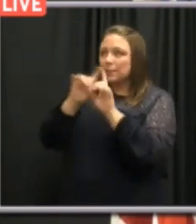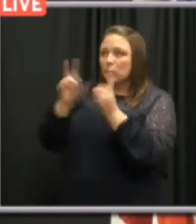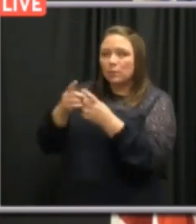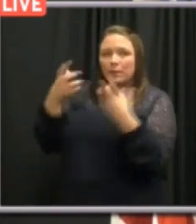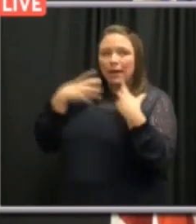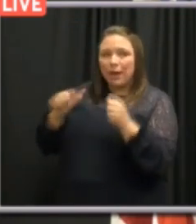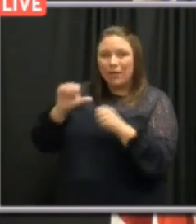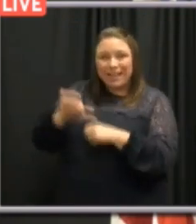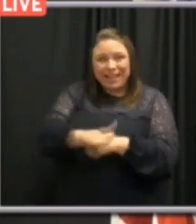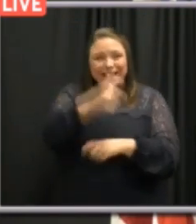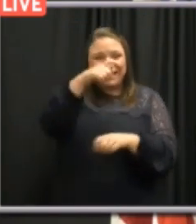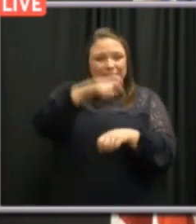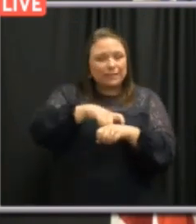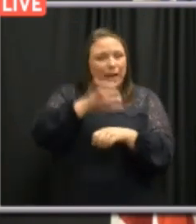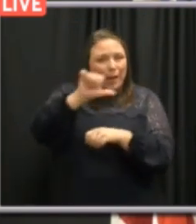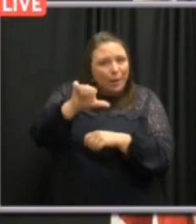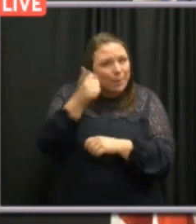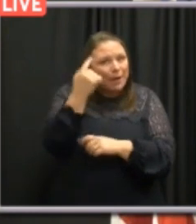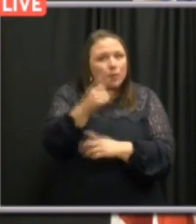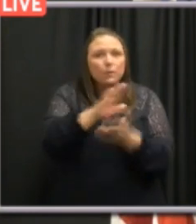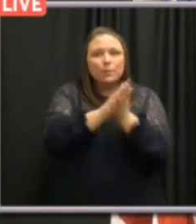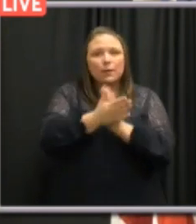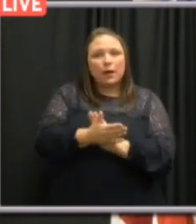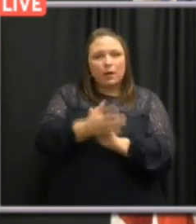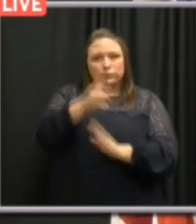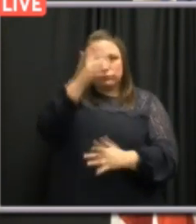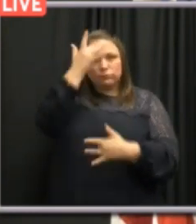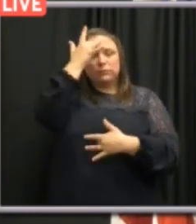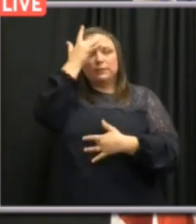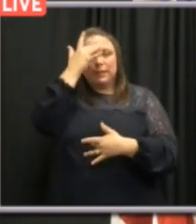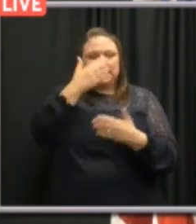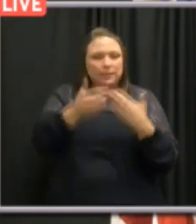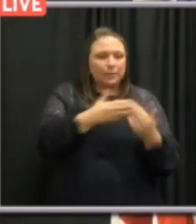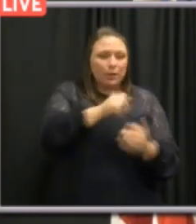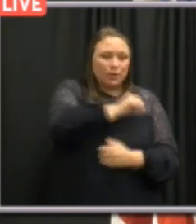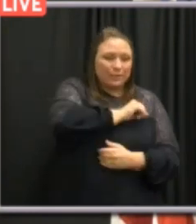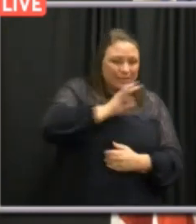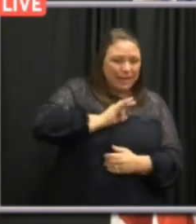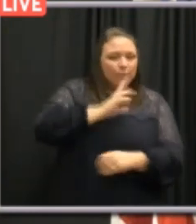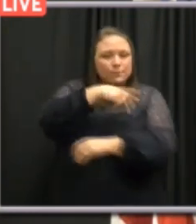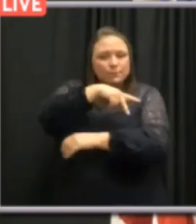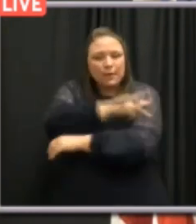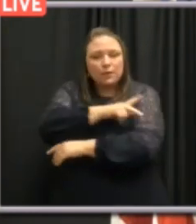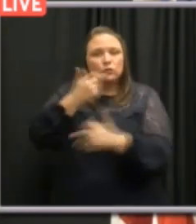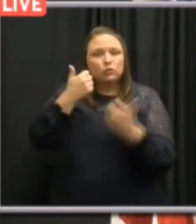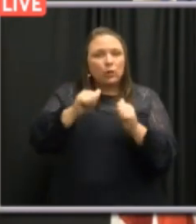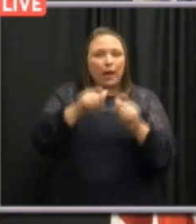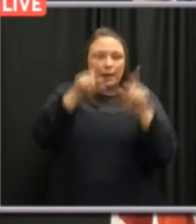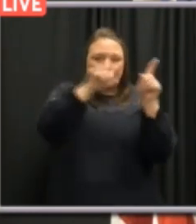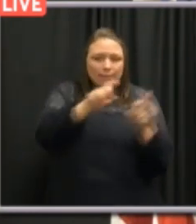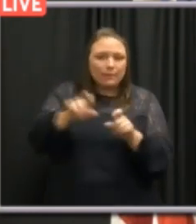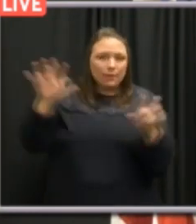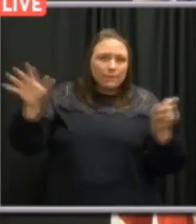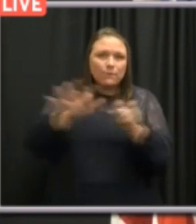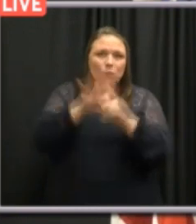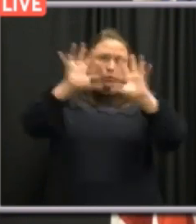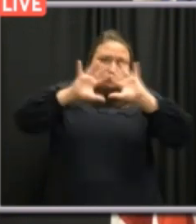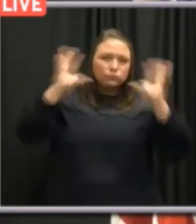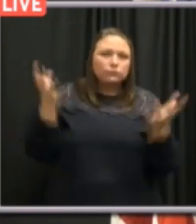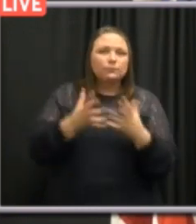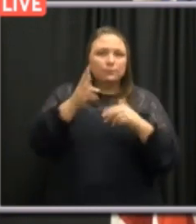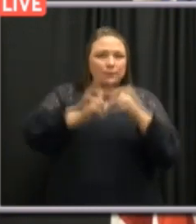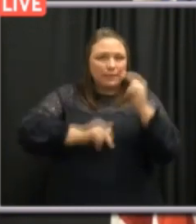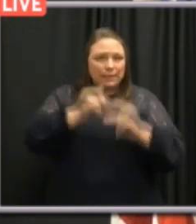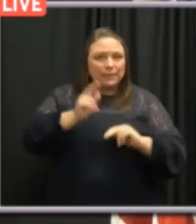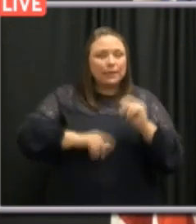a COVID positive case, whether staff or patients, that we try to test the entire facility. And